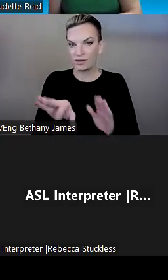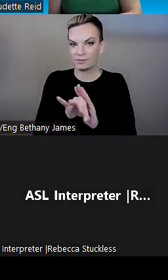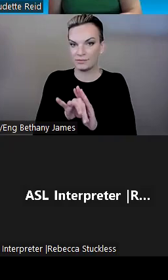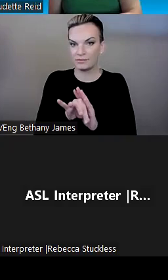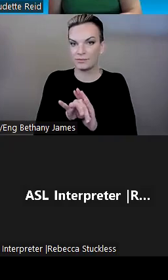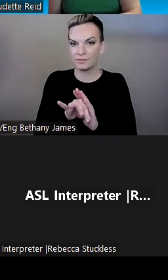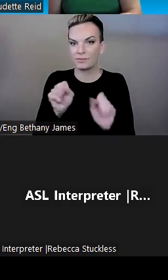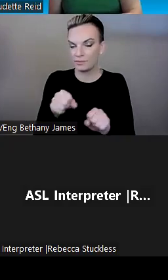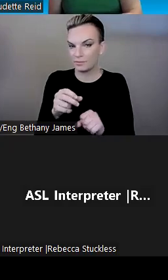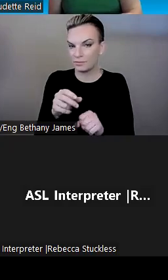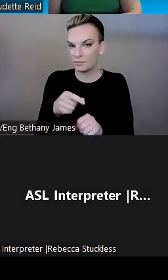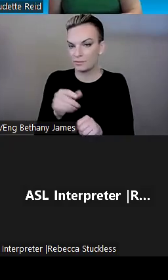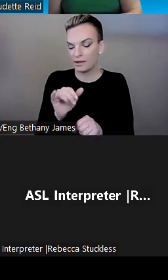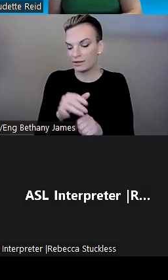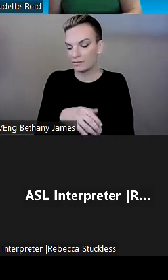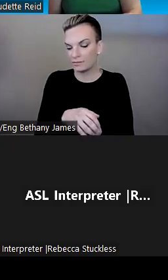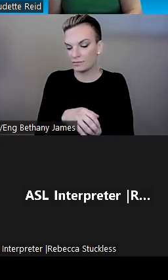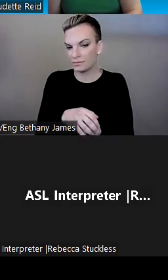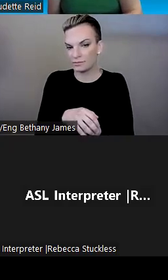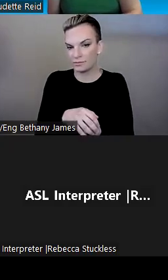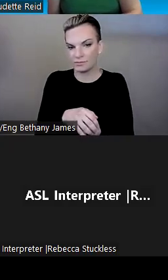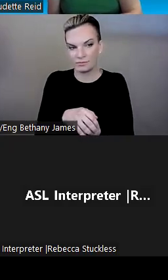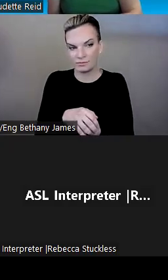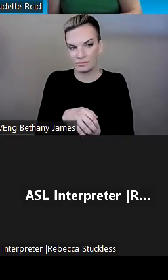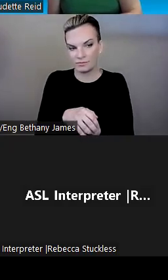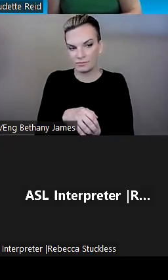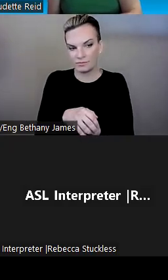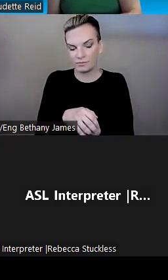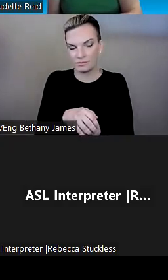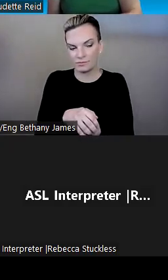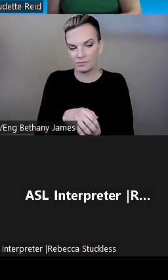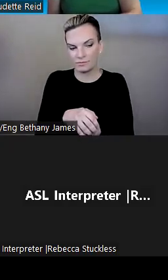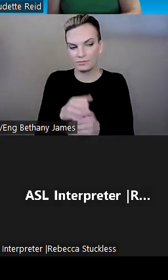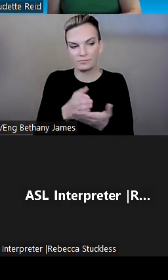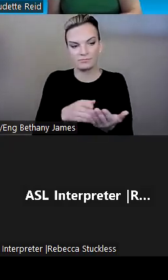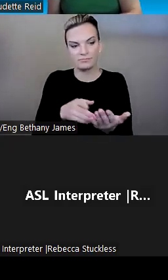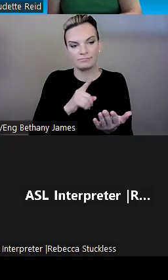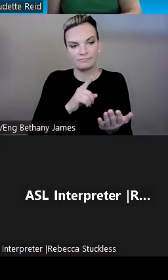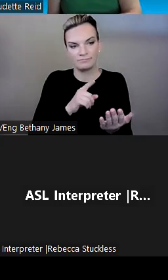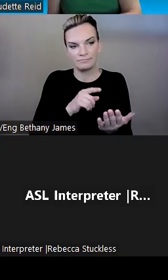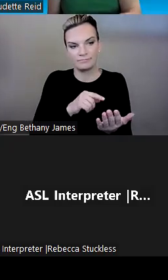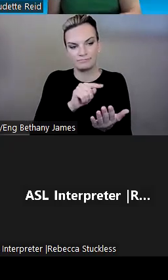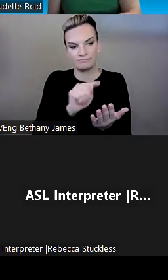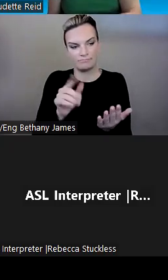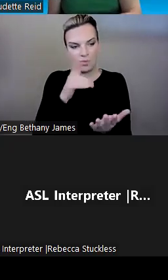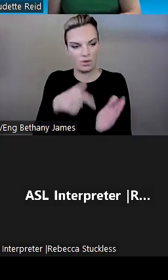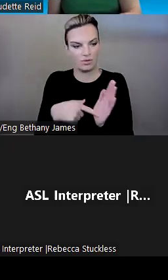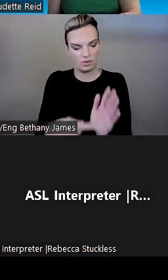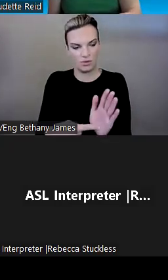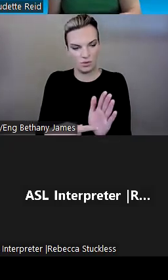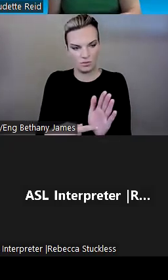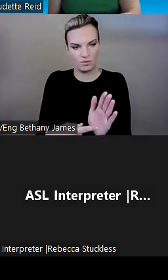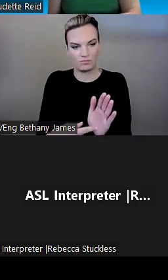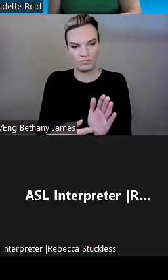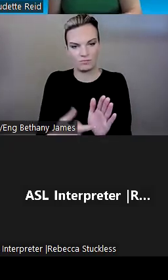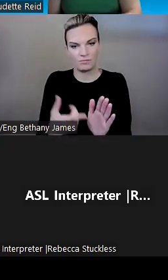some hairlines to be able to identify what it is that you are actually wanting to choose that's